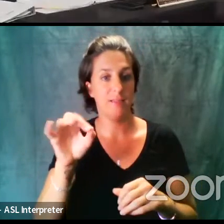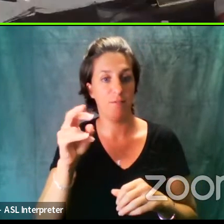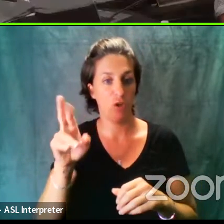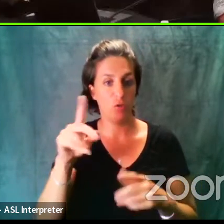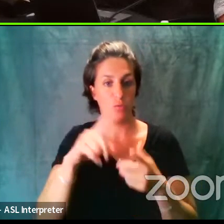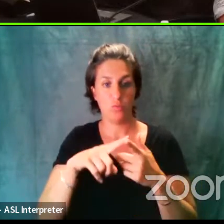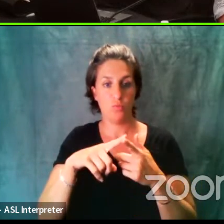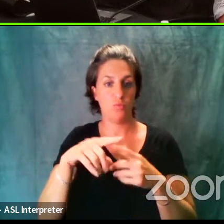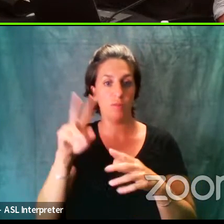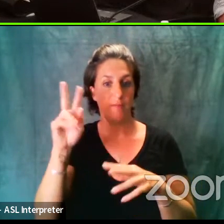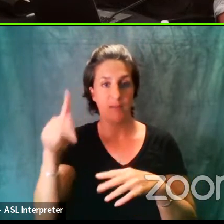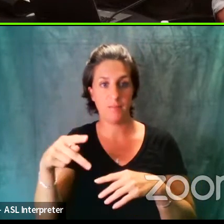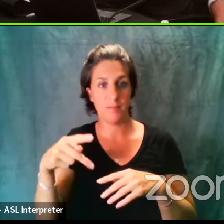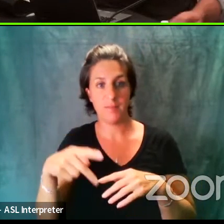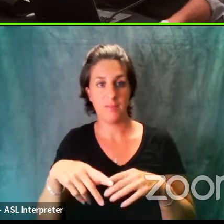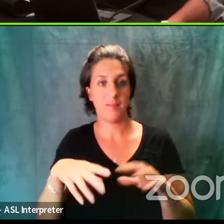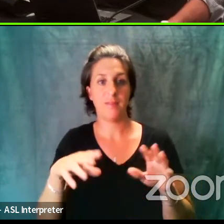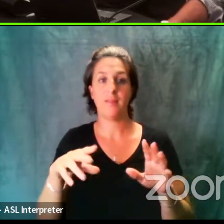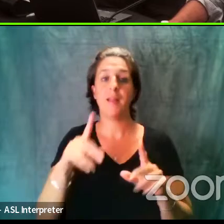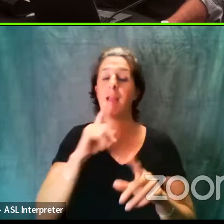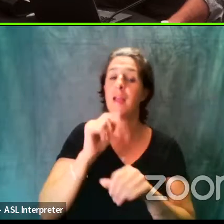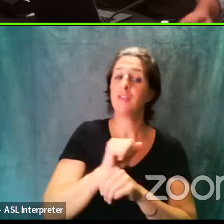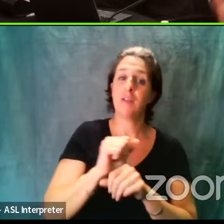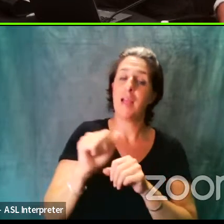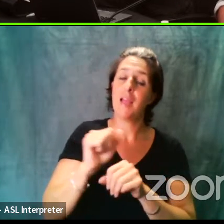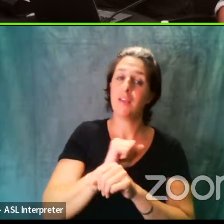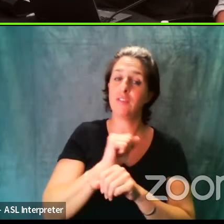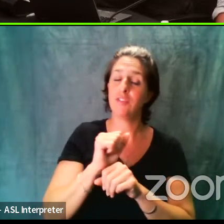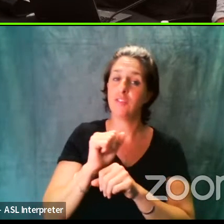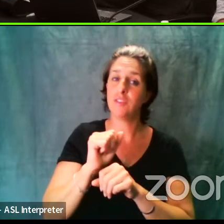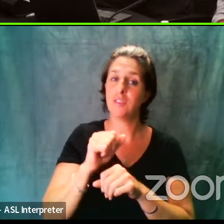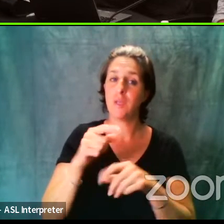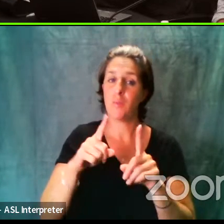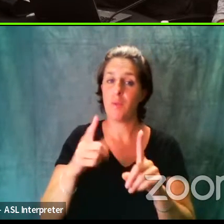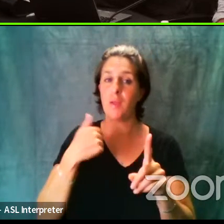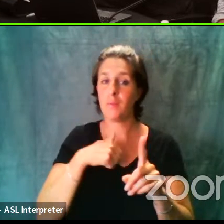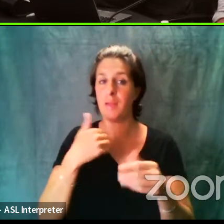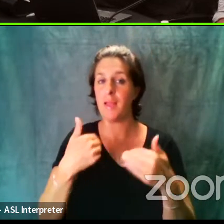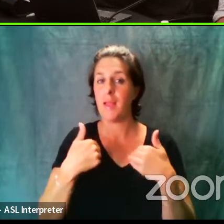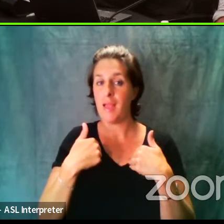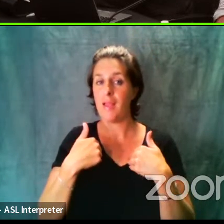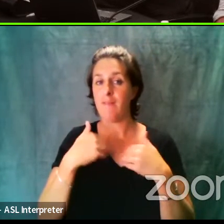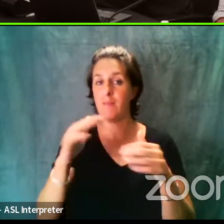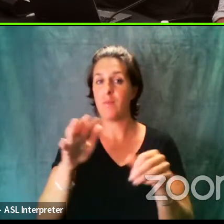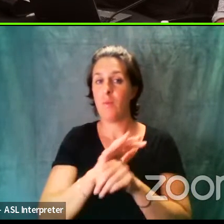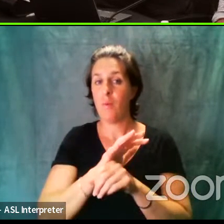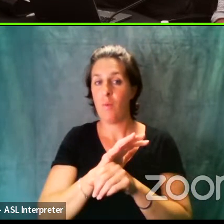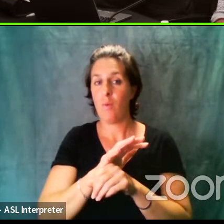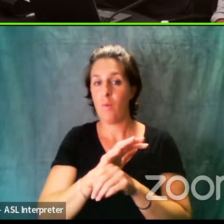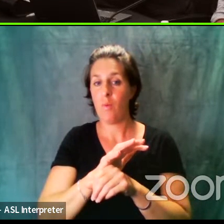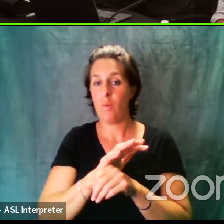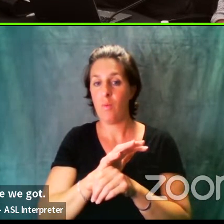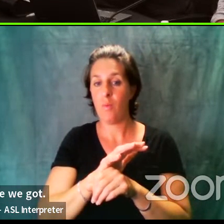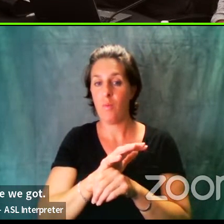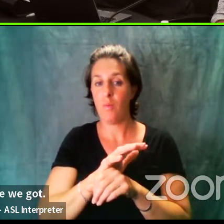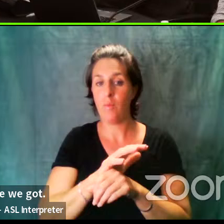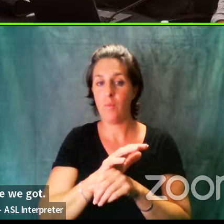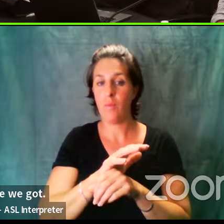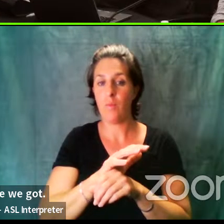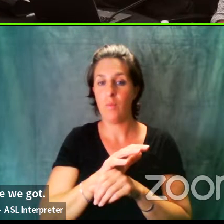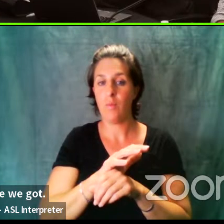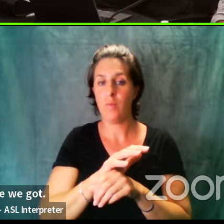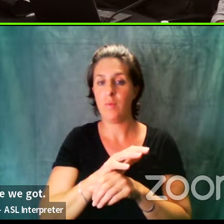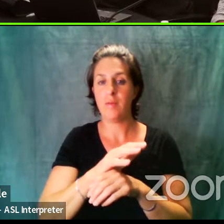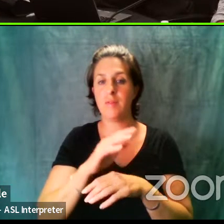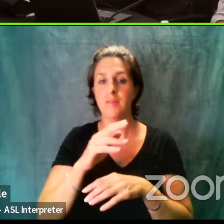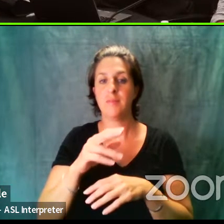and actually, congratulations. and actually, while we got the whole ship of state stuck in the mud, I